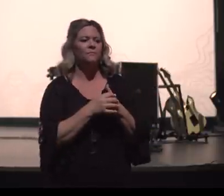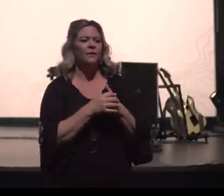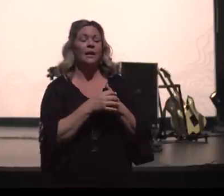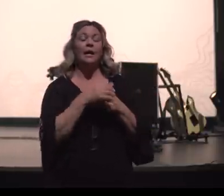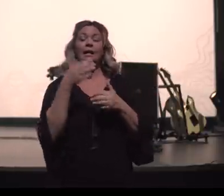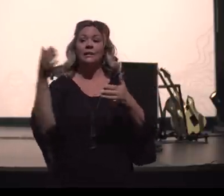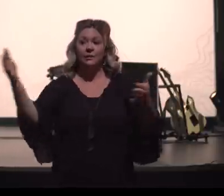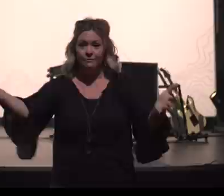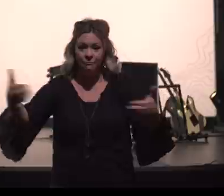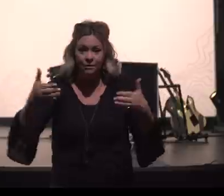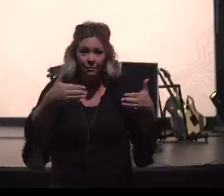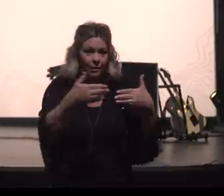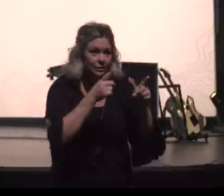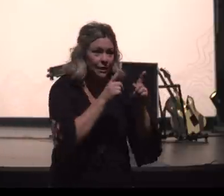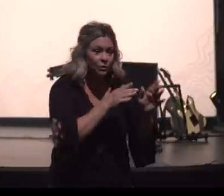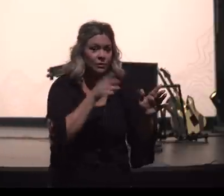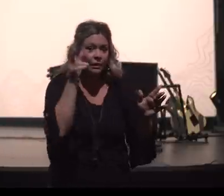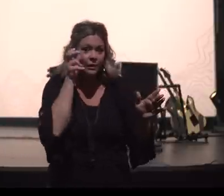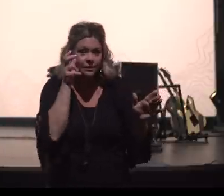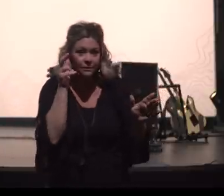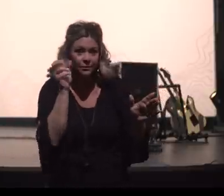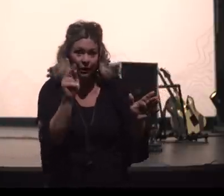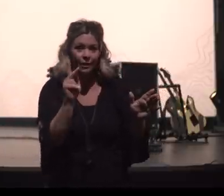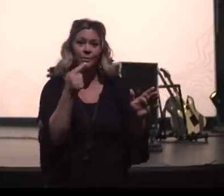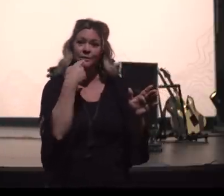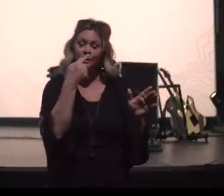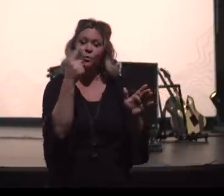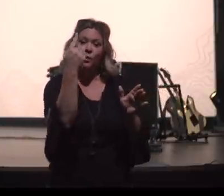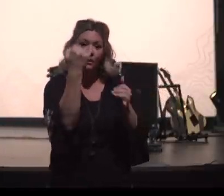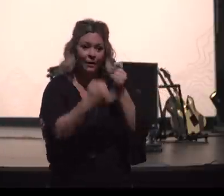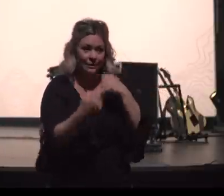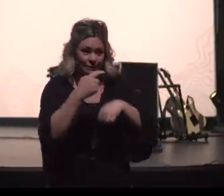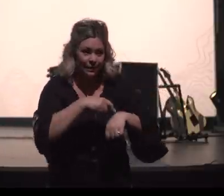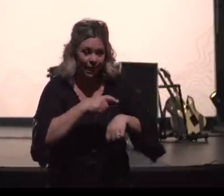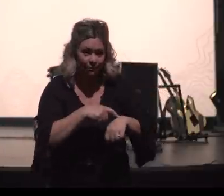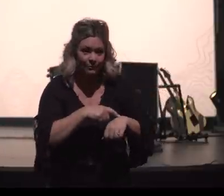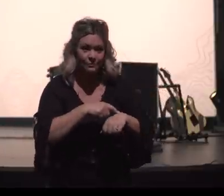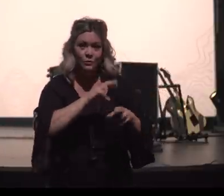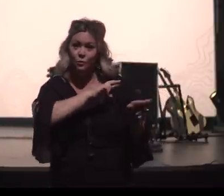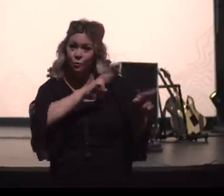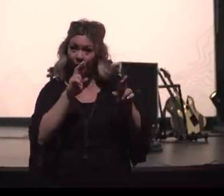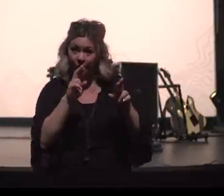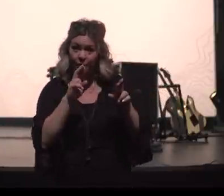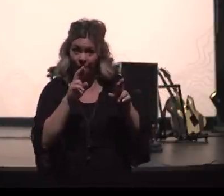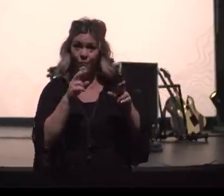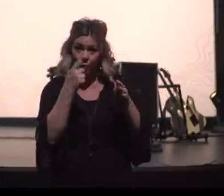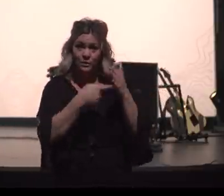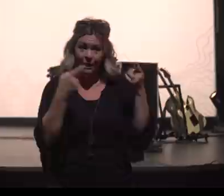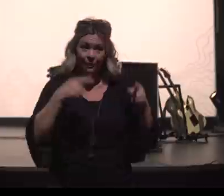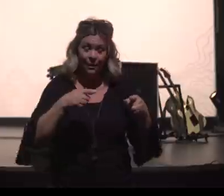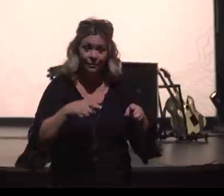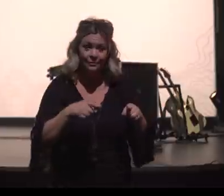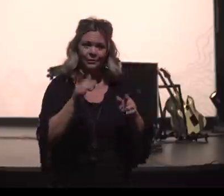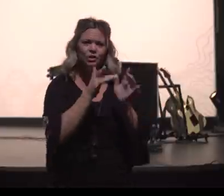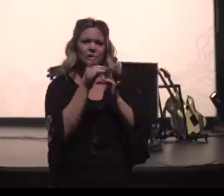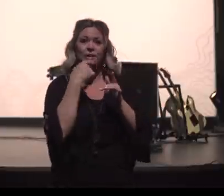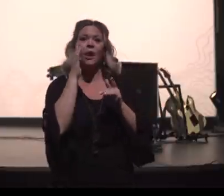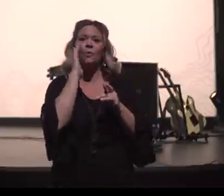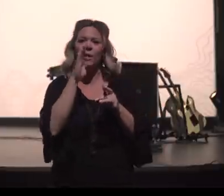this over and over again. I'm going to tell you one last time because it's getting ready to happen. Here's what he told them. I'm going to be betrayed.